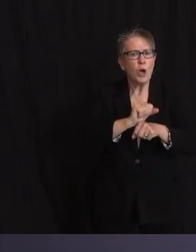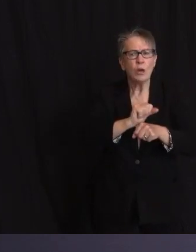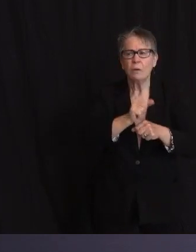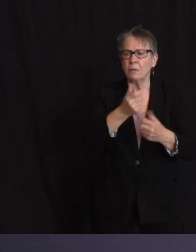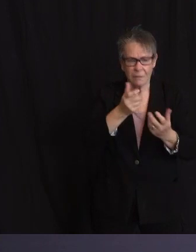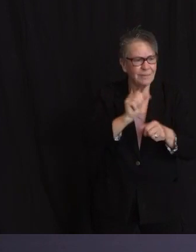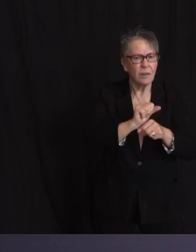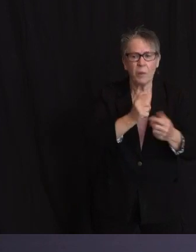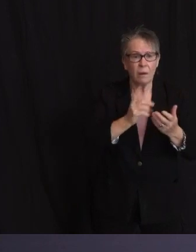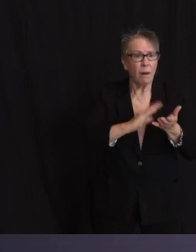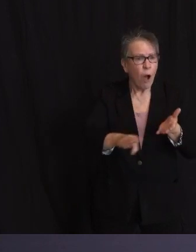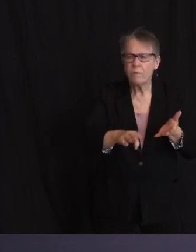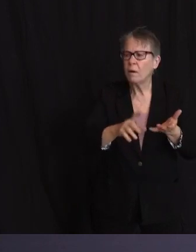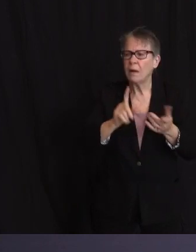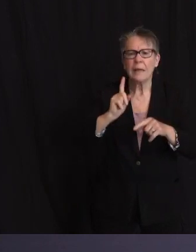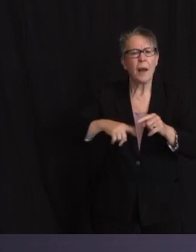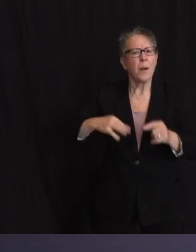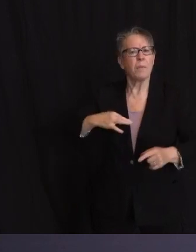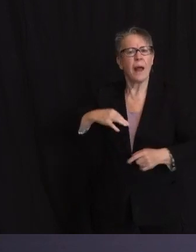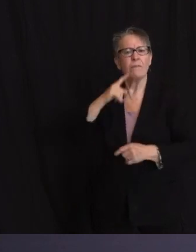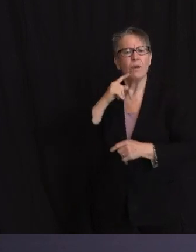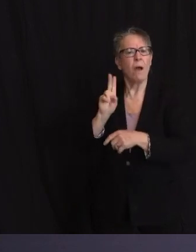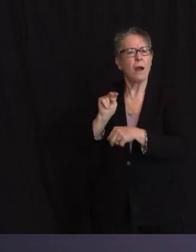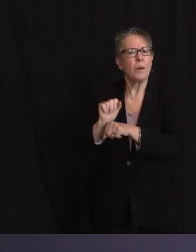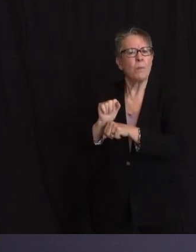coming year? And then my last question is,